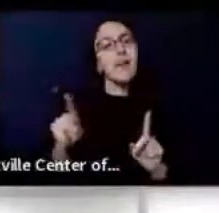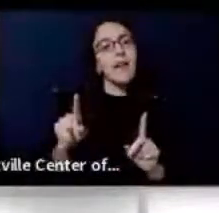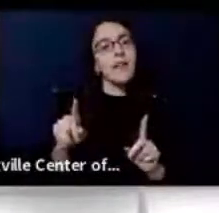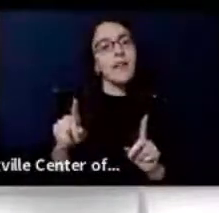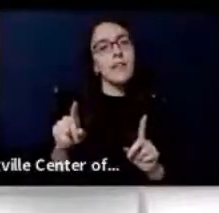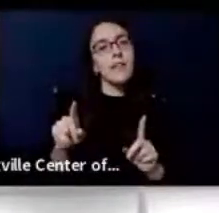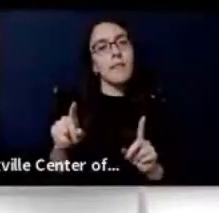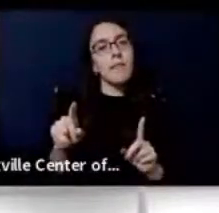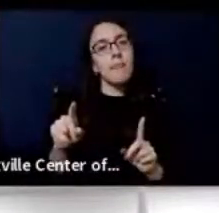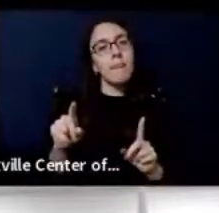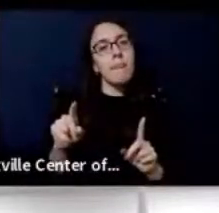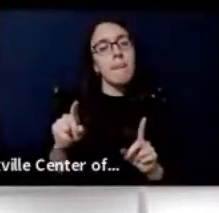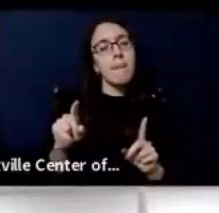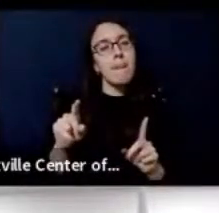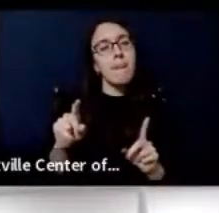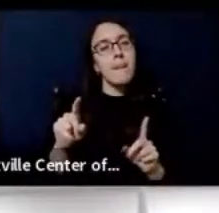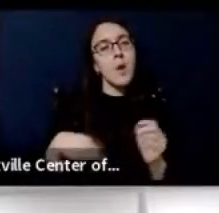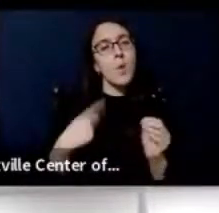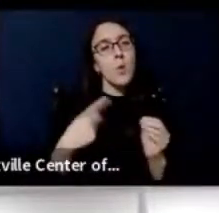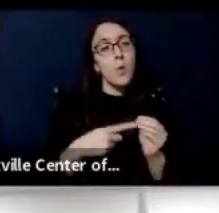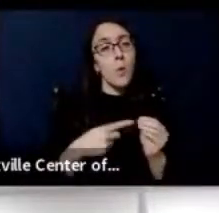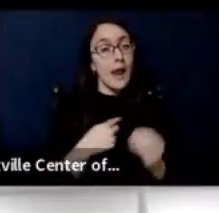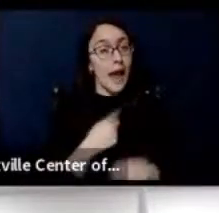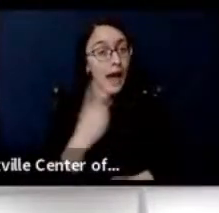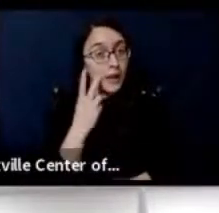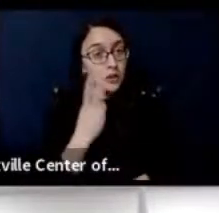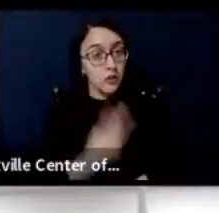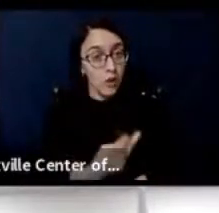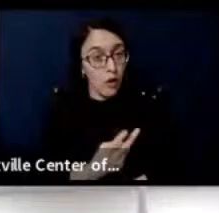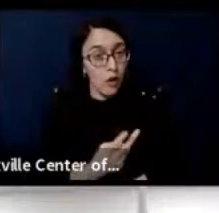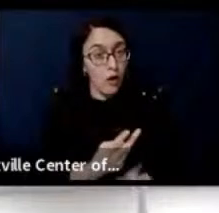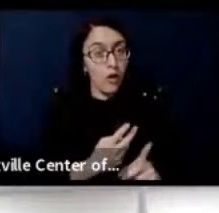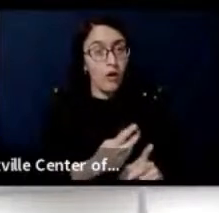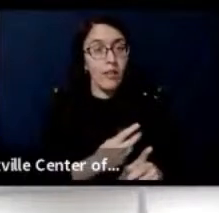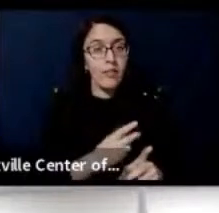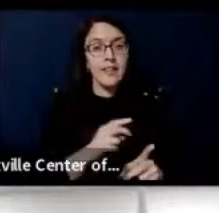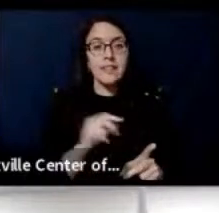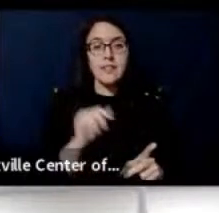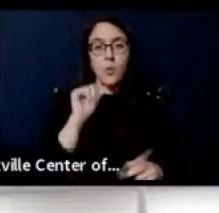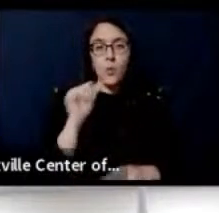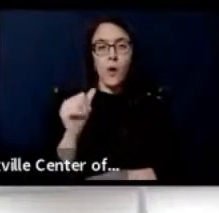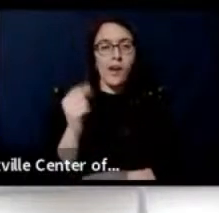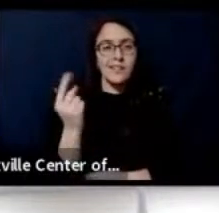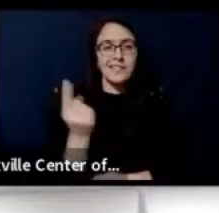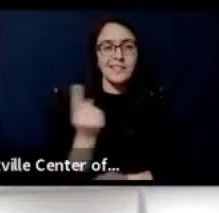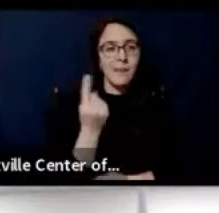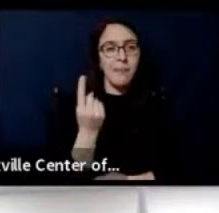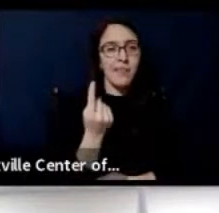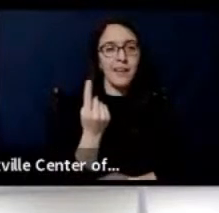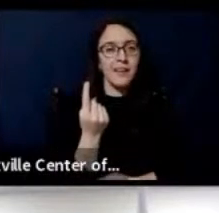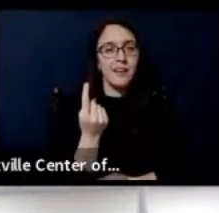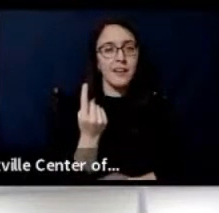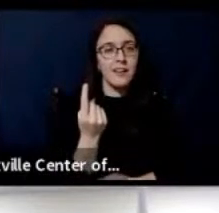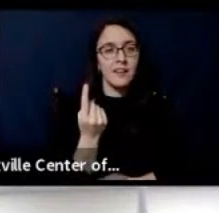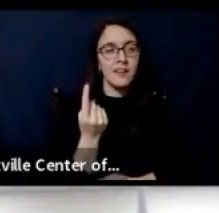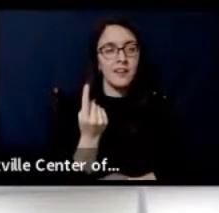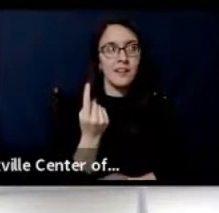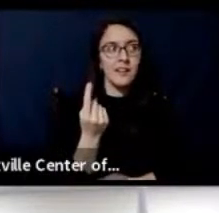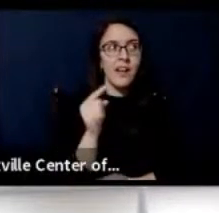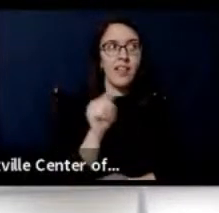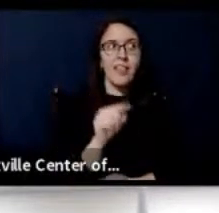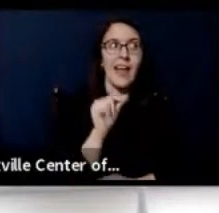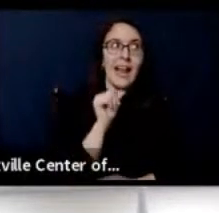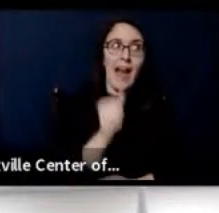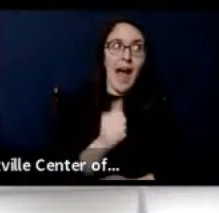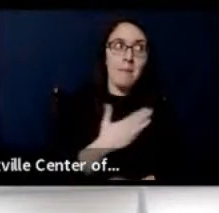mean, when I saw this, first of all, this was, not something I was, I mean, this is not my wheelhouse.